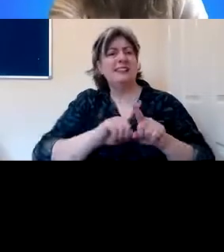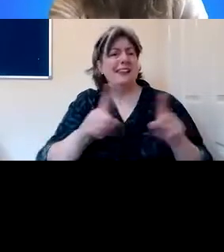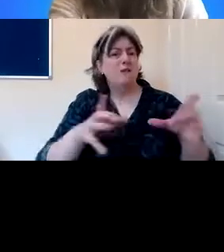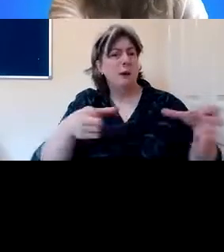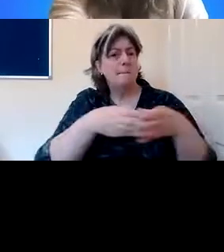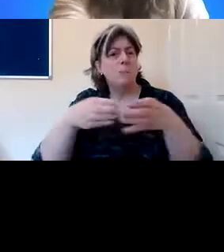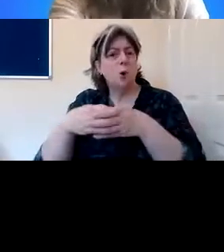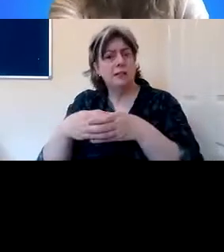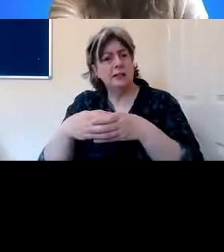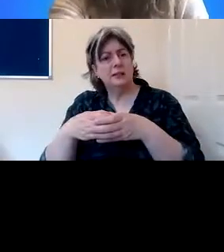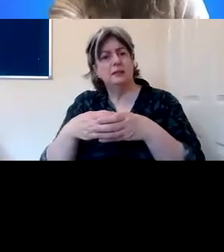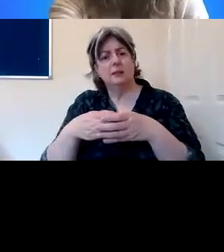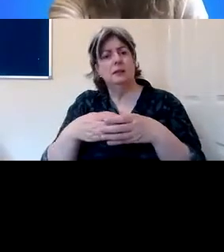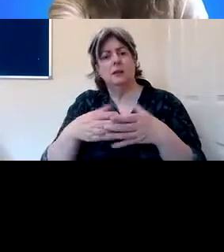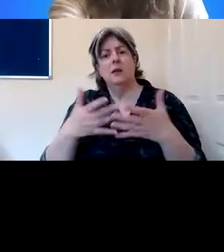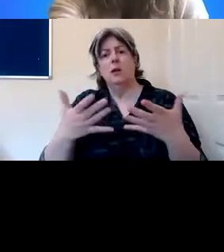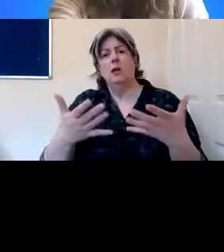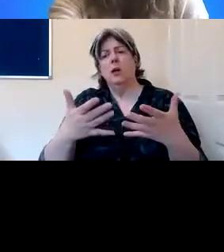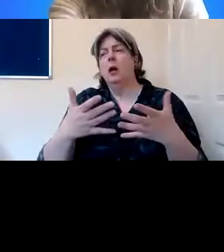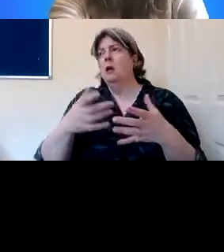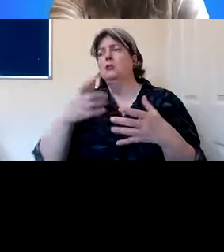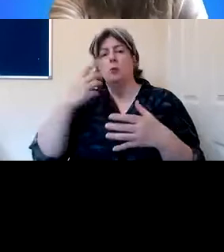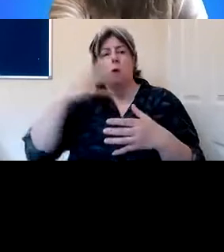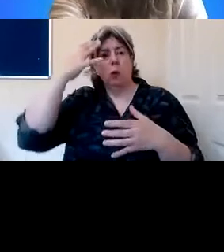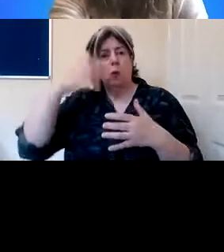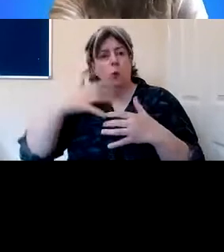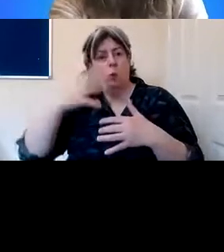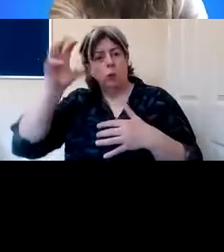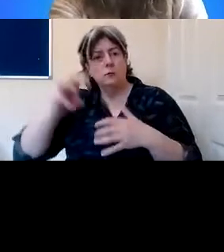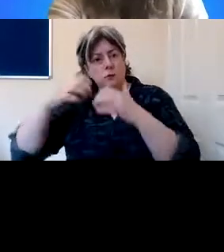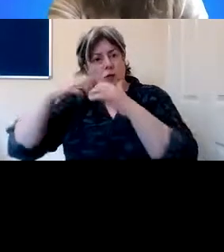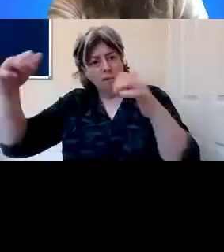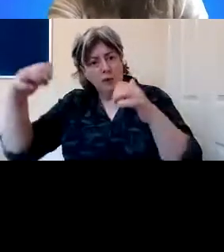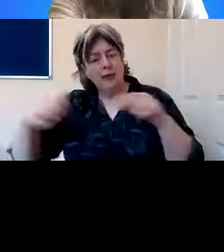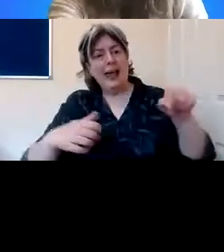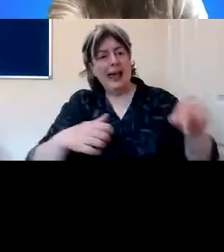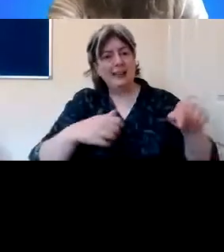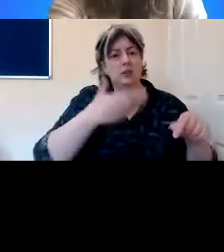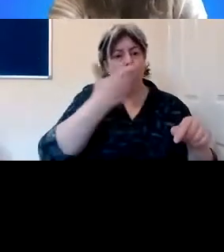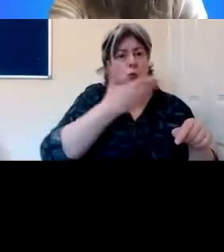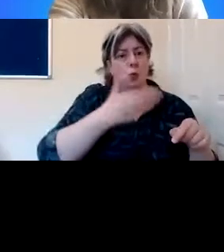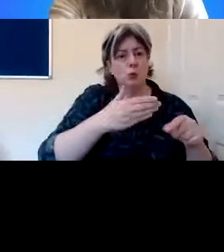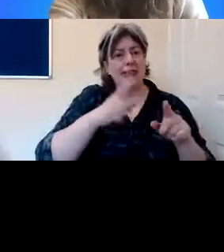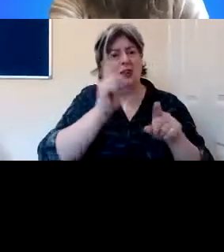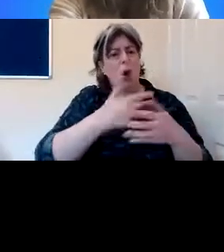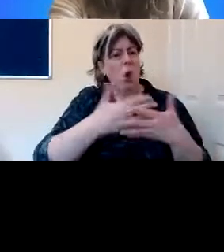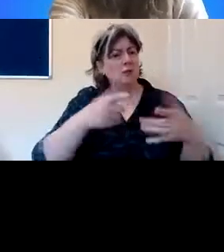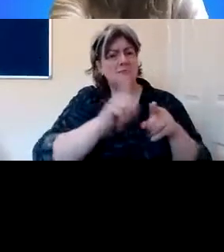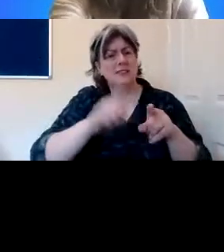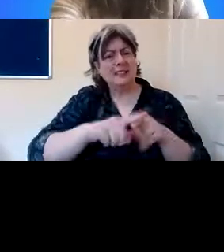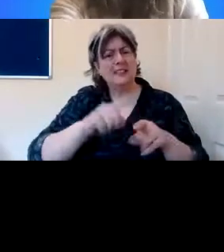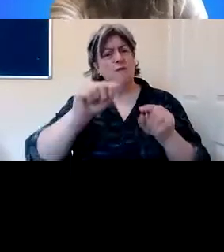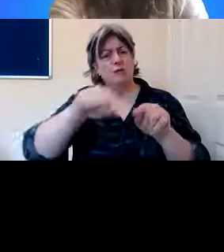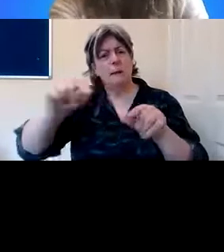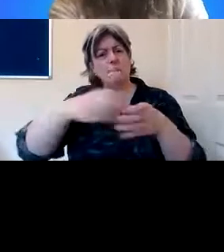like, Welsh Government and the chalk face need to be reviewed, and we need to be making sure that any money that we're spending on them is